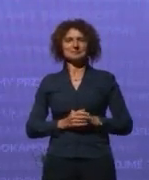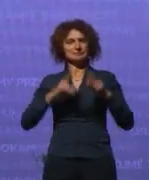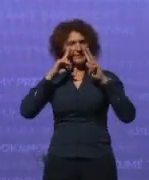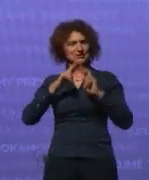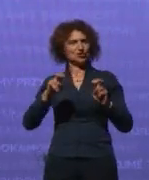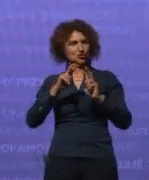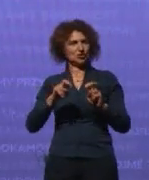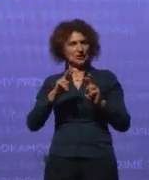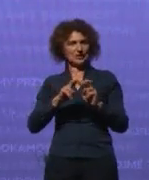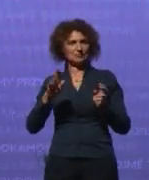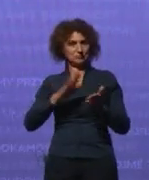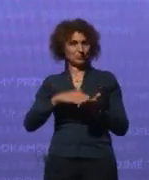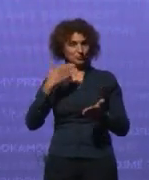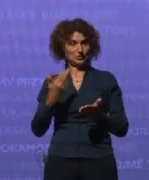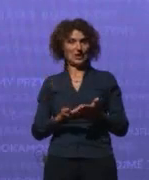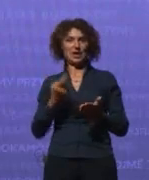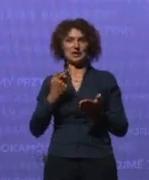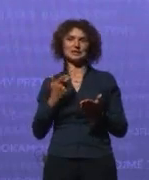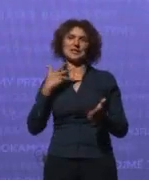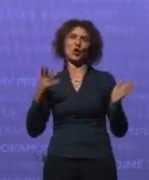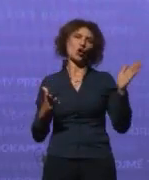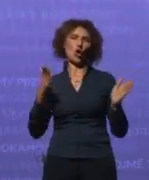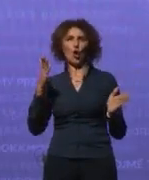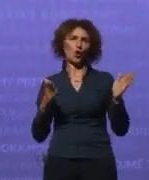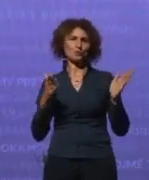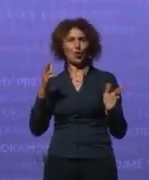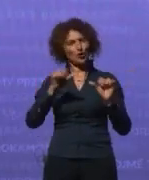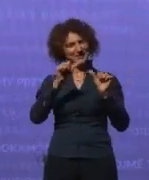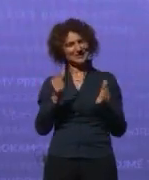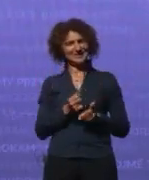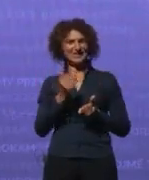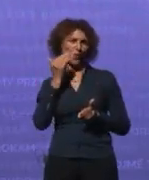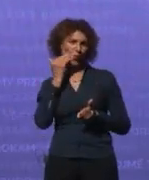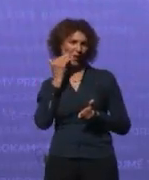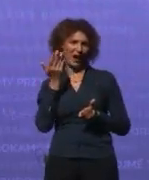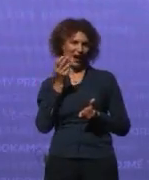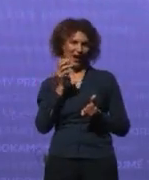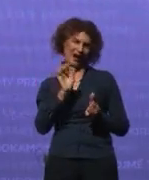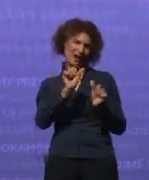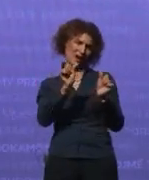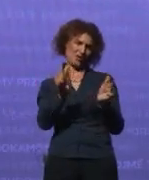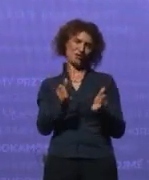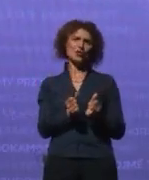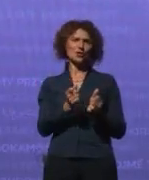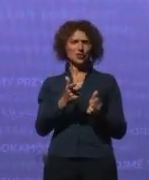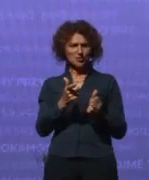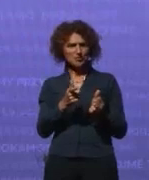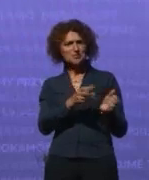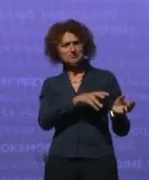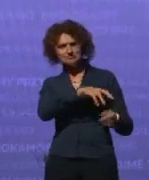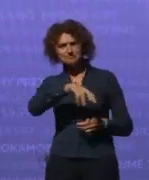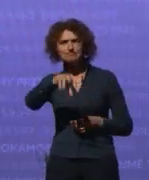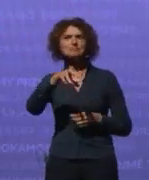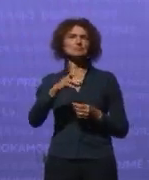humanoid robots, we try to understand the way human brain works. And we understand this because